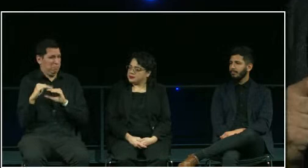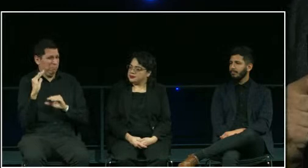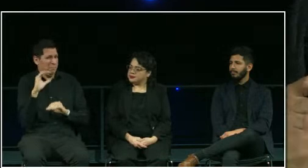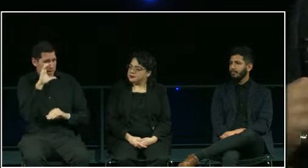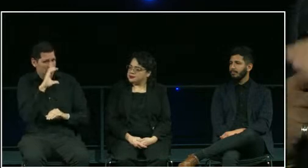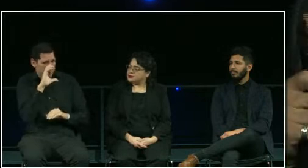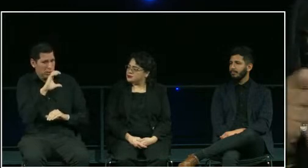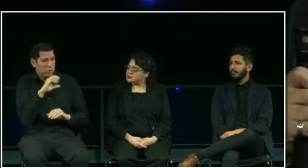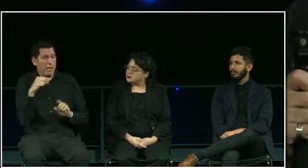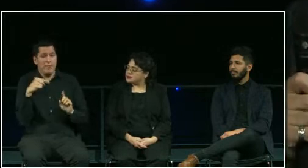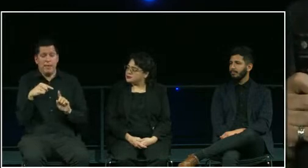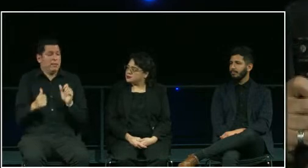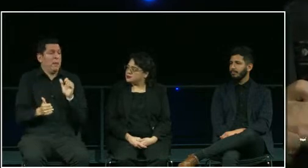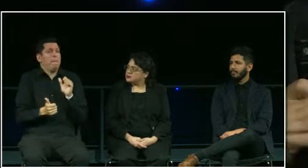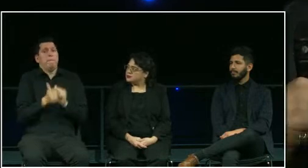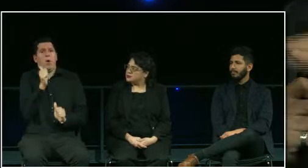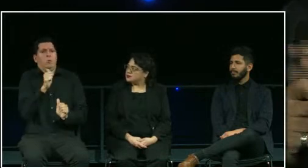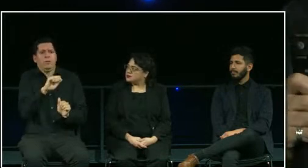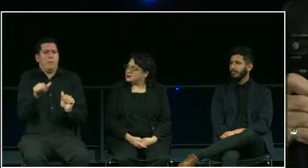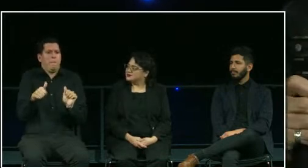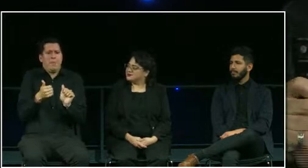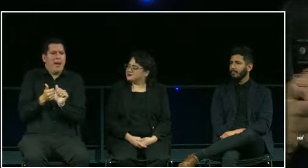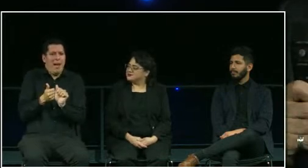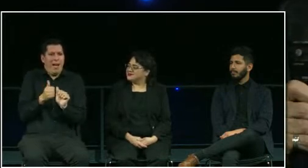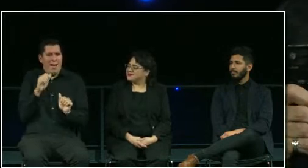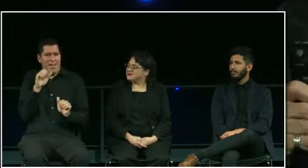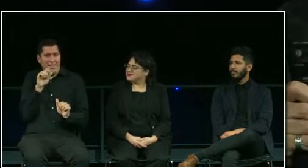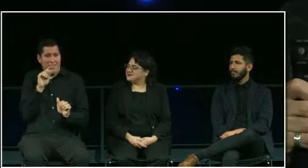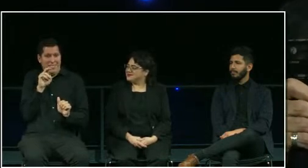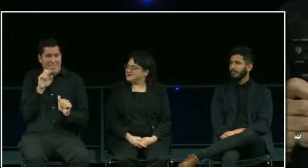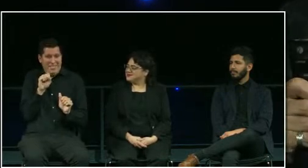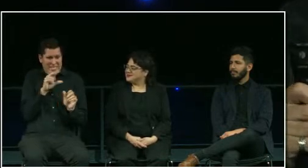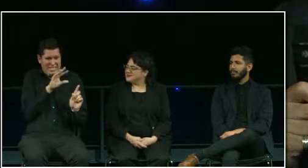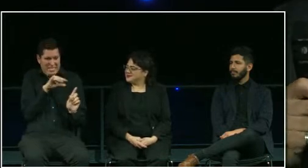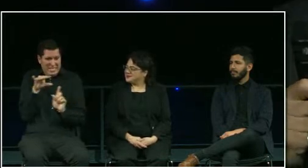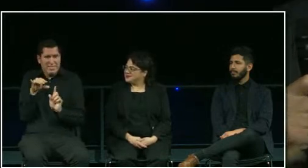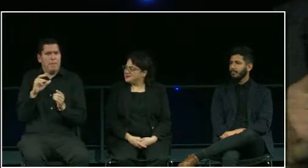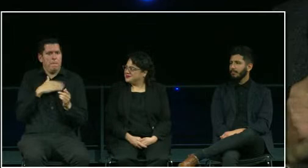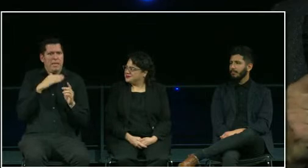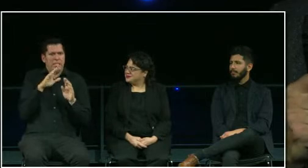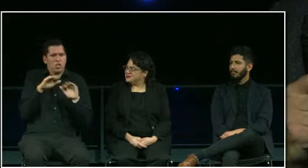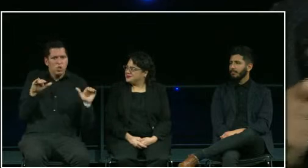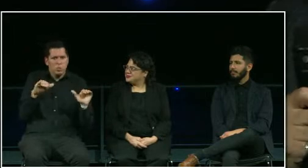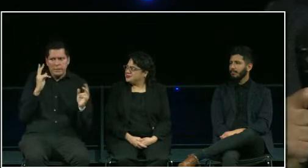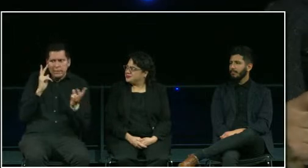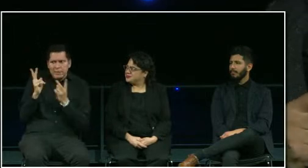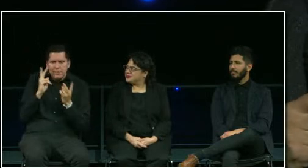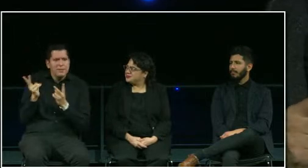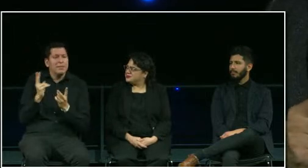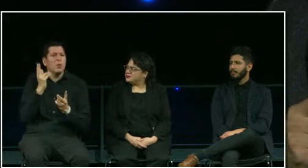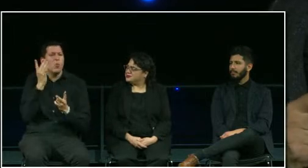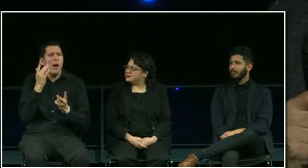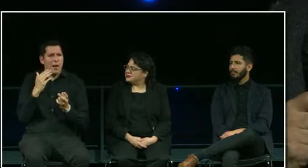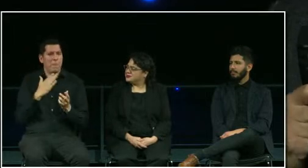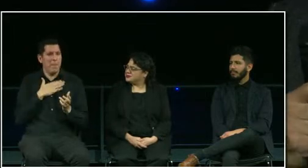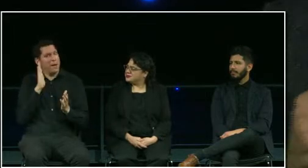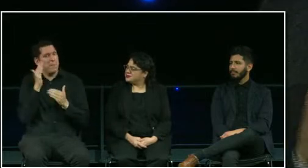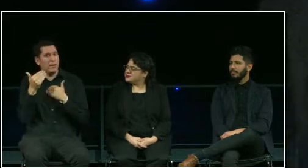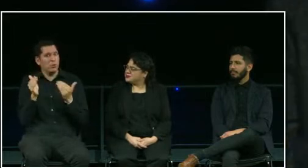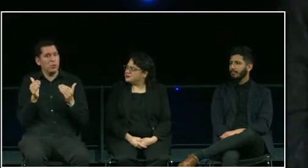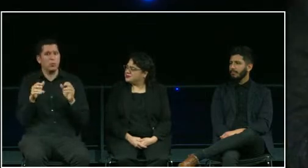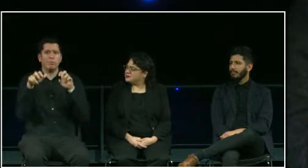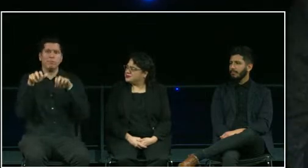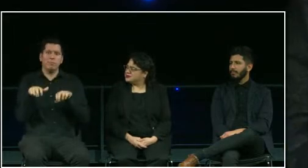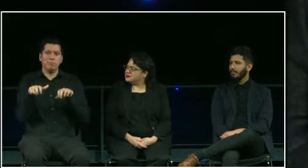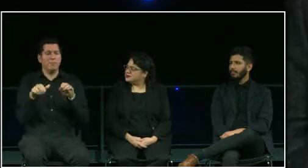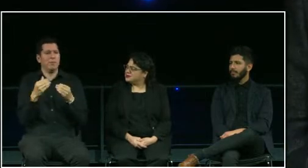this is the most behind the scenes my children have ever seen of any movie I've ever worked on, was to sit in my bedroom where my office is and watch